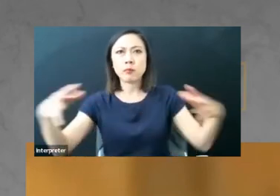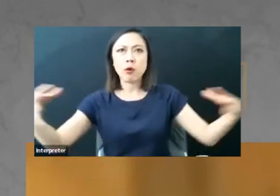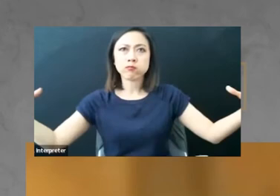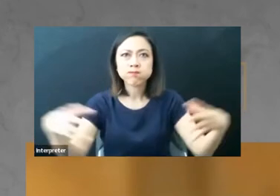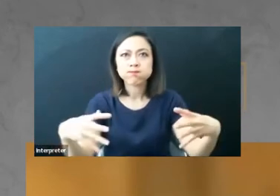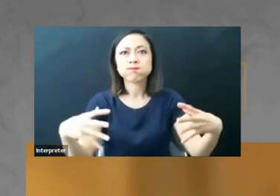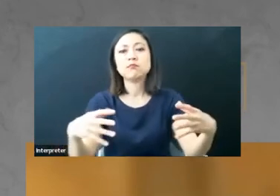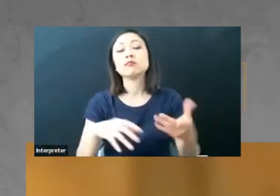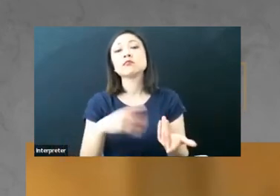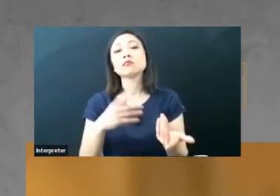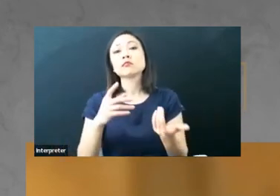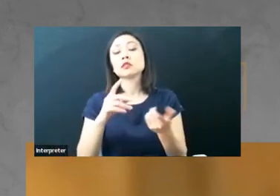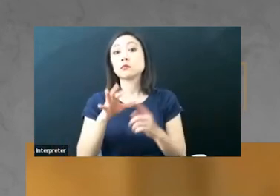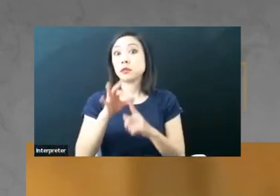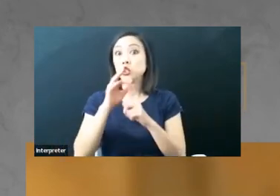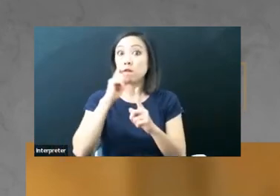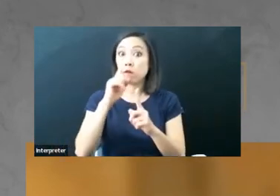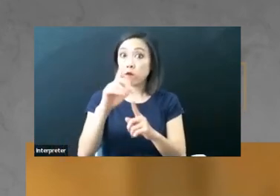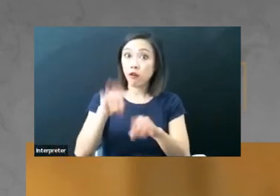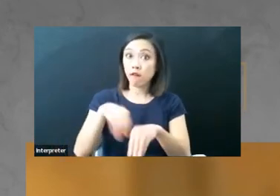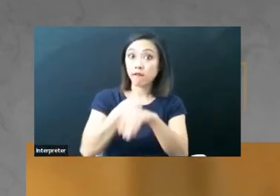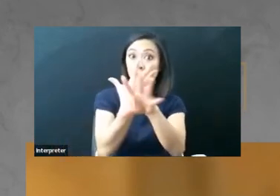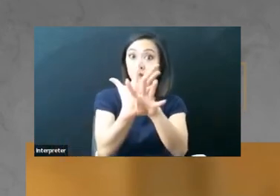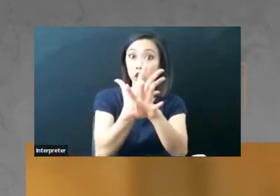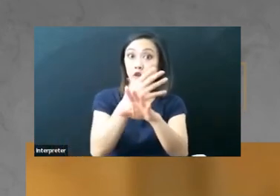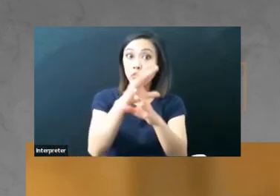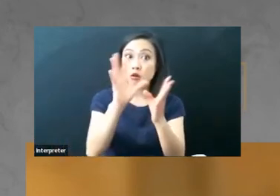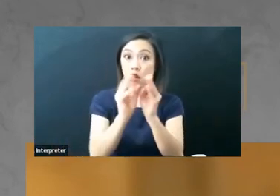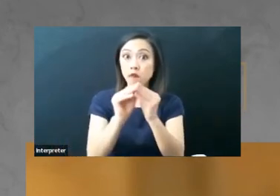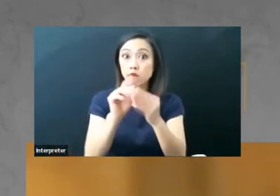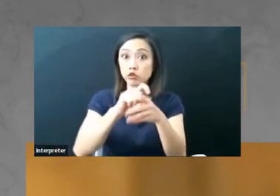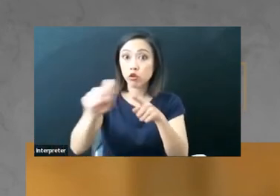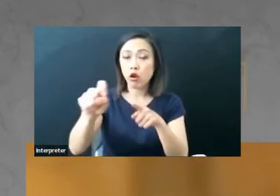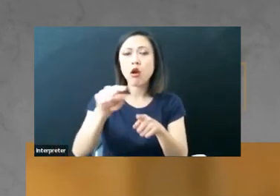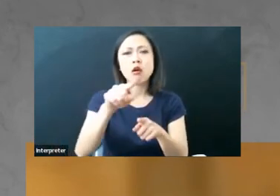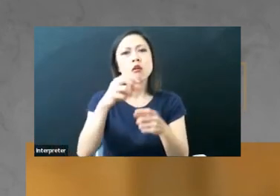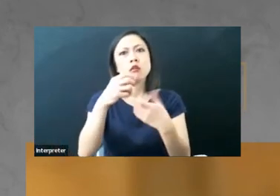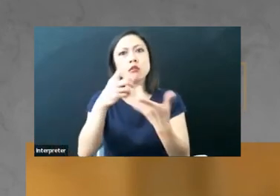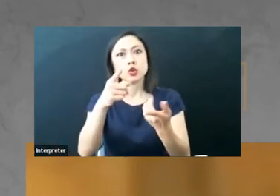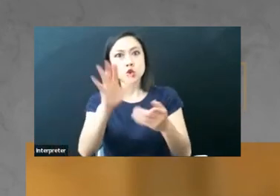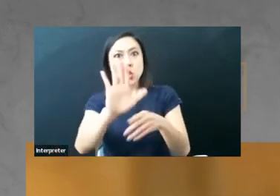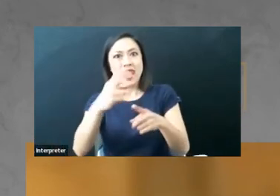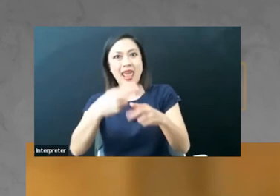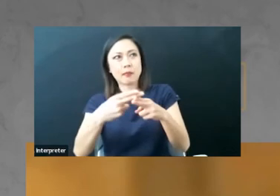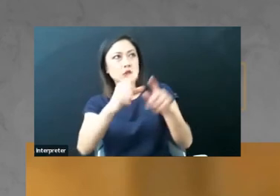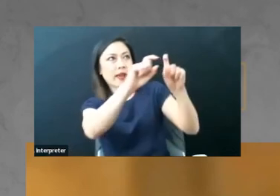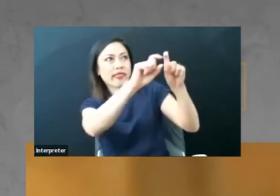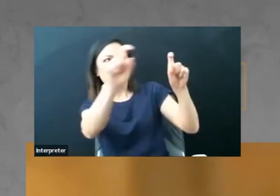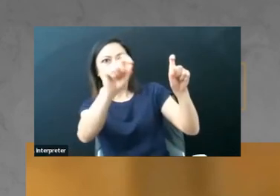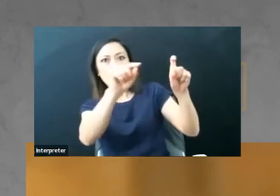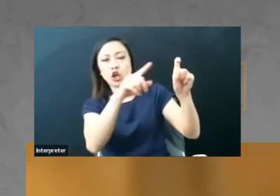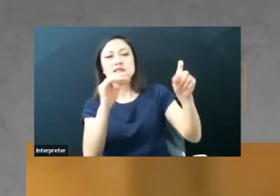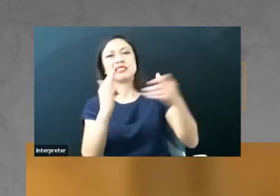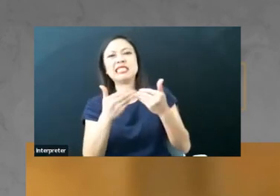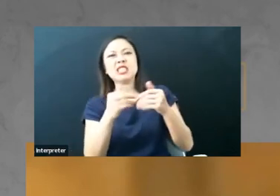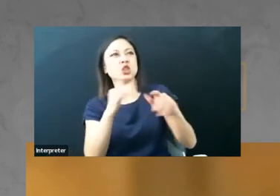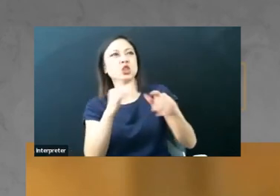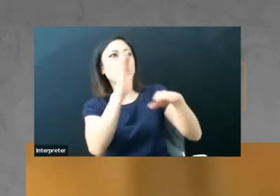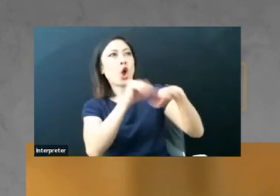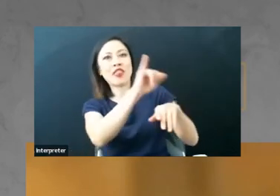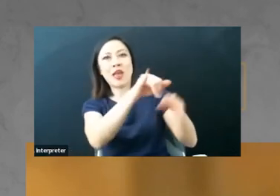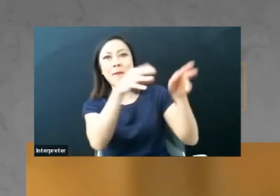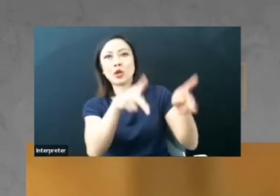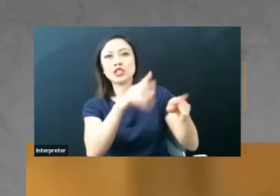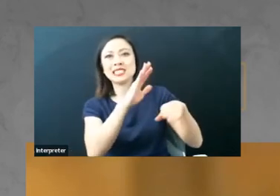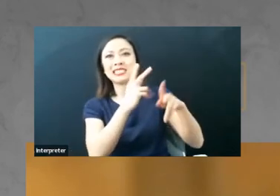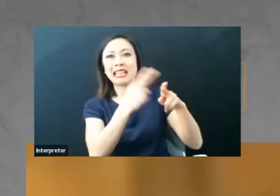video conference call, you've got everyone's name up there and you can make sure you're calling on people. So you can argue that there are benefits from finding ways